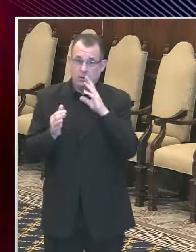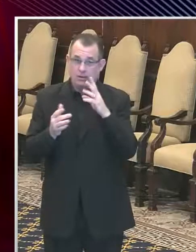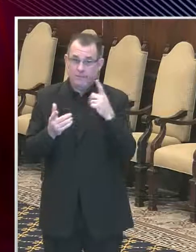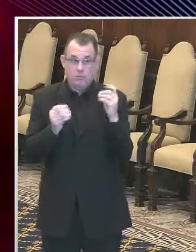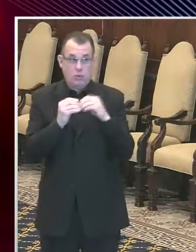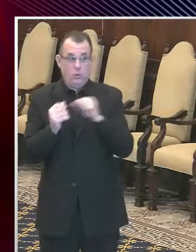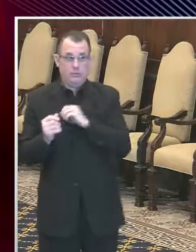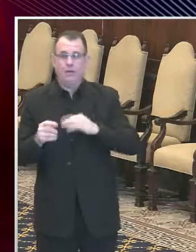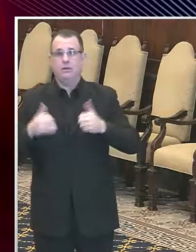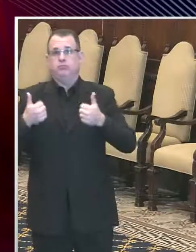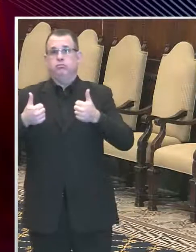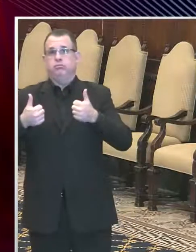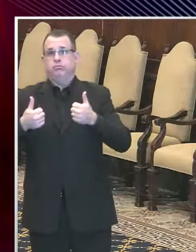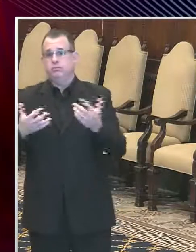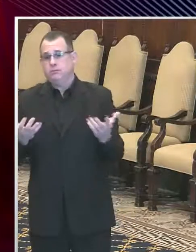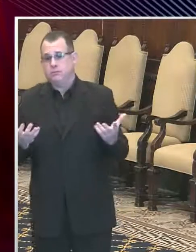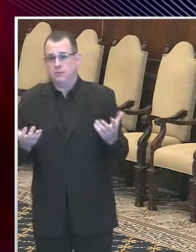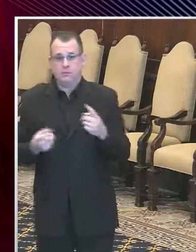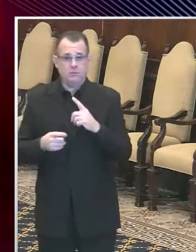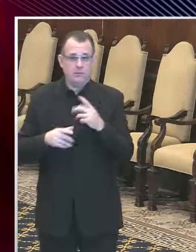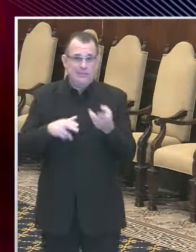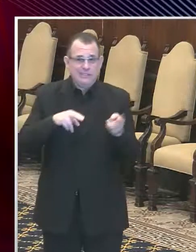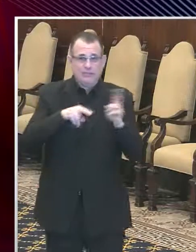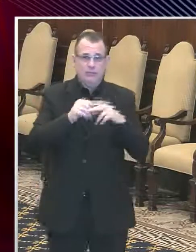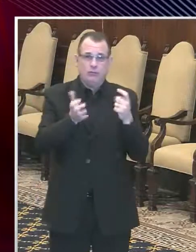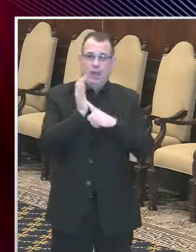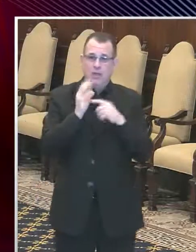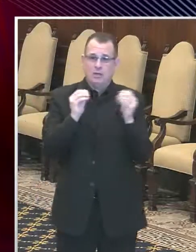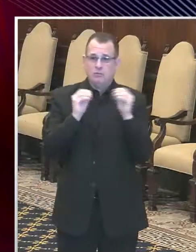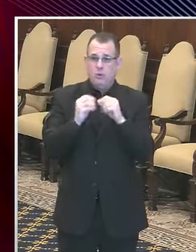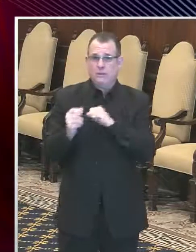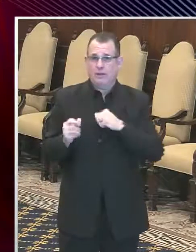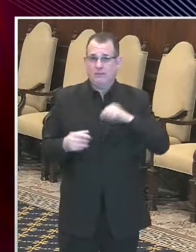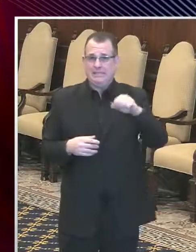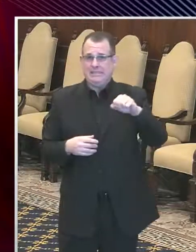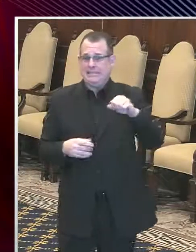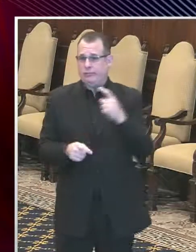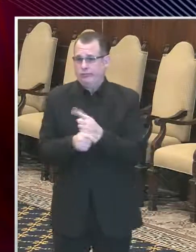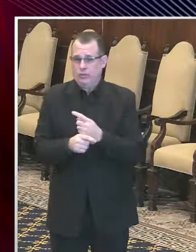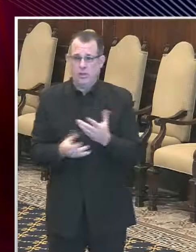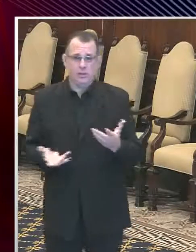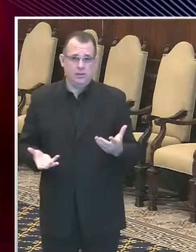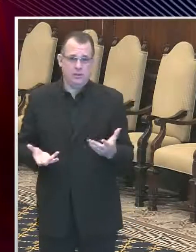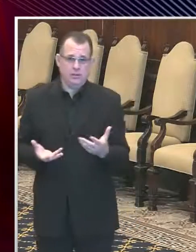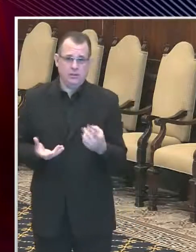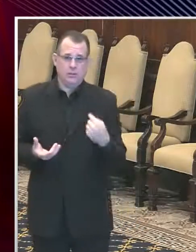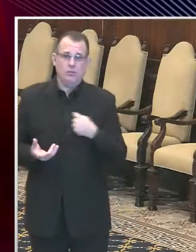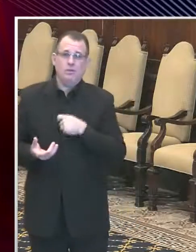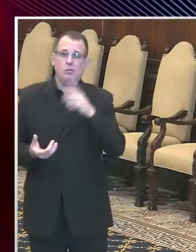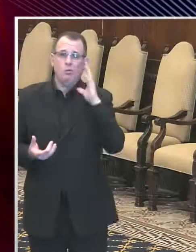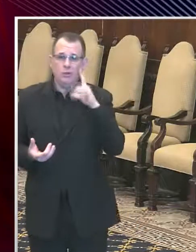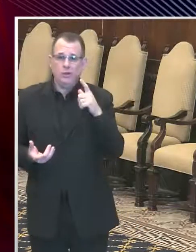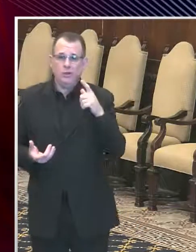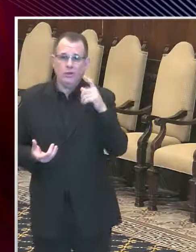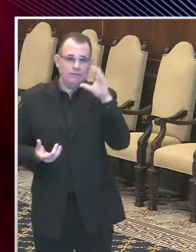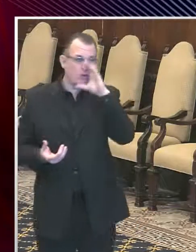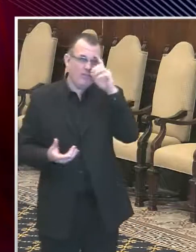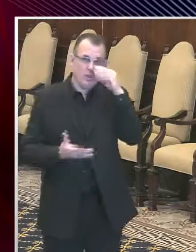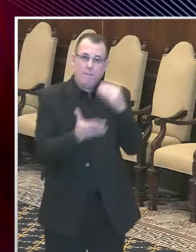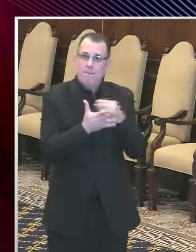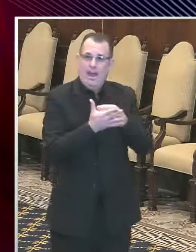manpower. Yeah, to scale up is going to require more staff, so we would need more funding from that. And so we would look for funding from several